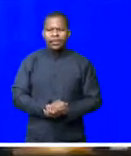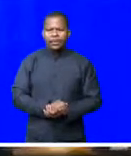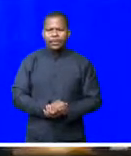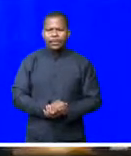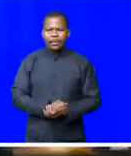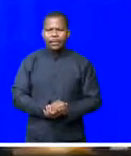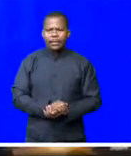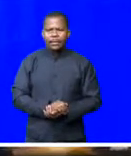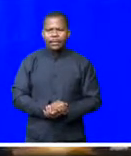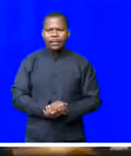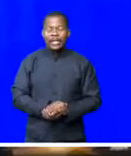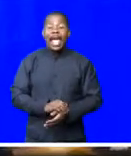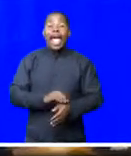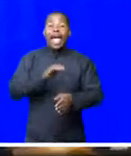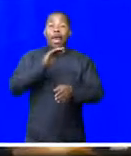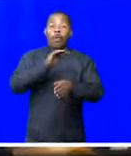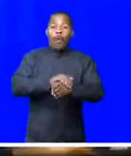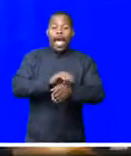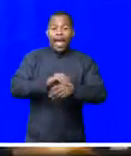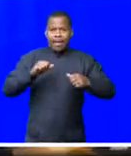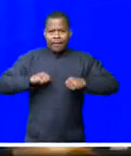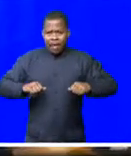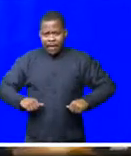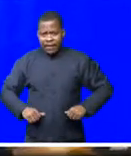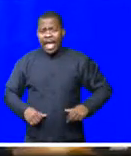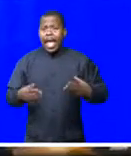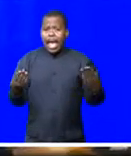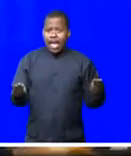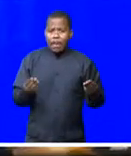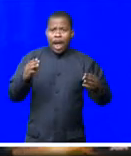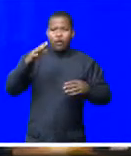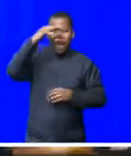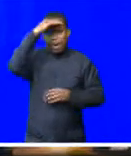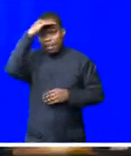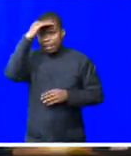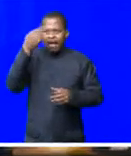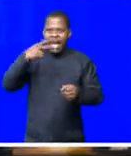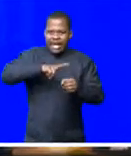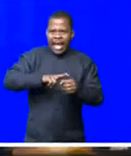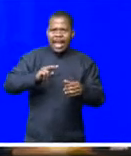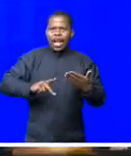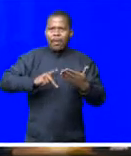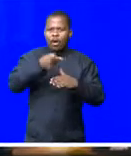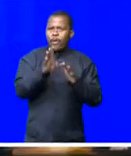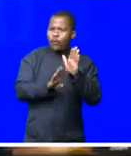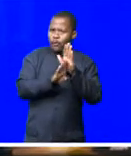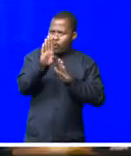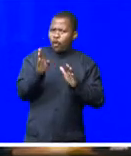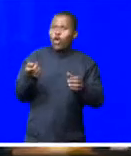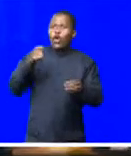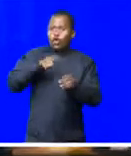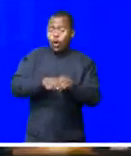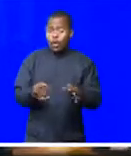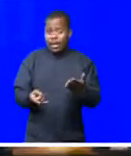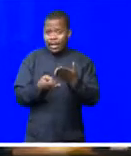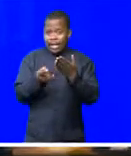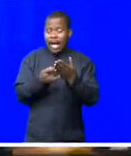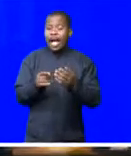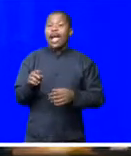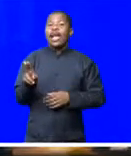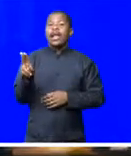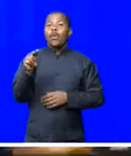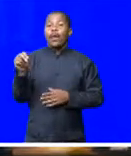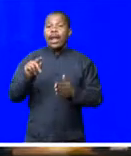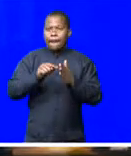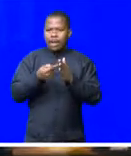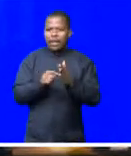Kunakekela inhlala kahle yebantfu labanelibala nekubambazakanya etinhlelweni tentuthuko kungafaka sandla ekufezeni emagoli kamhlaba